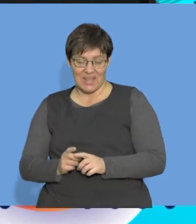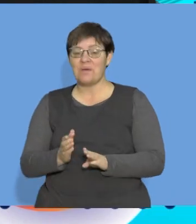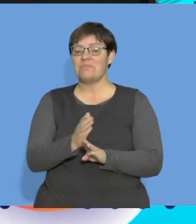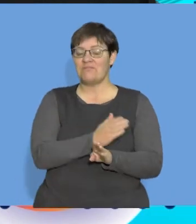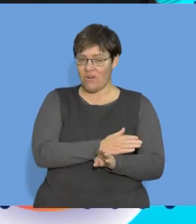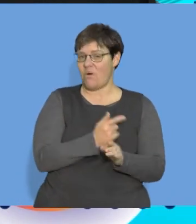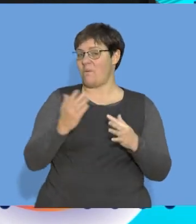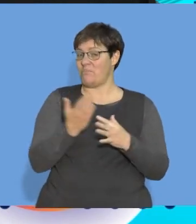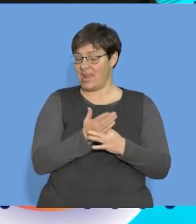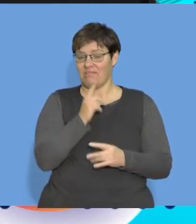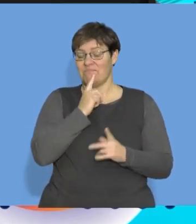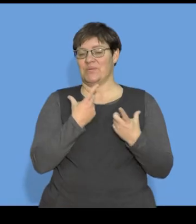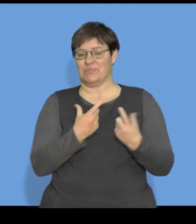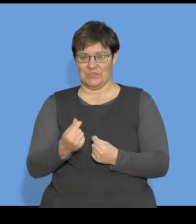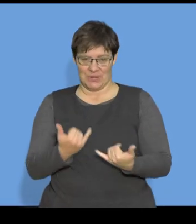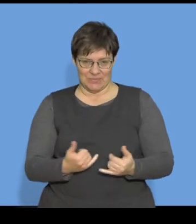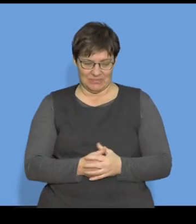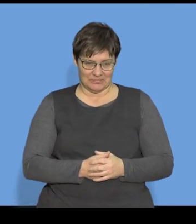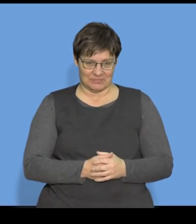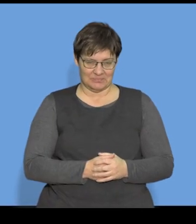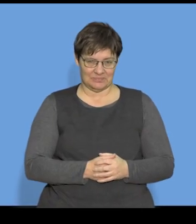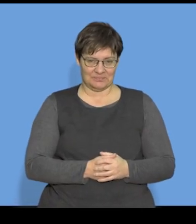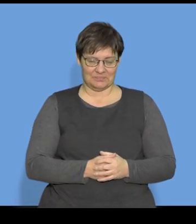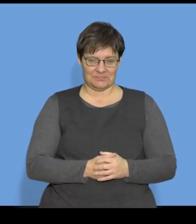our break.